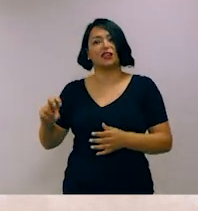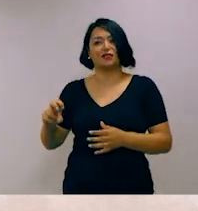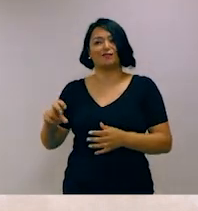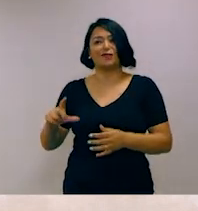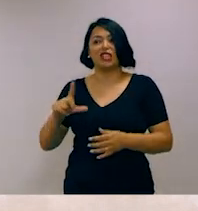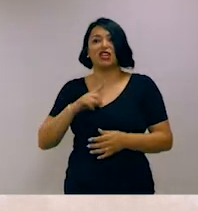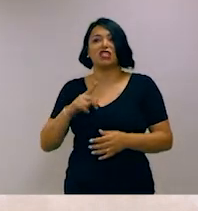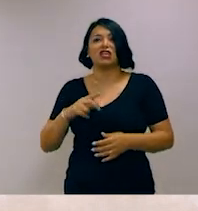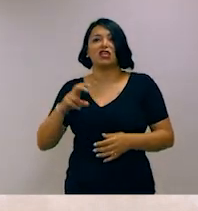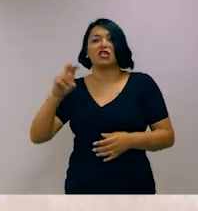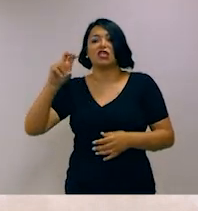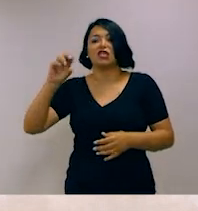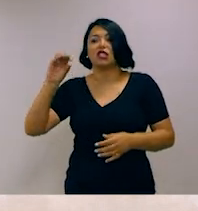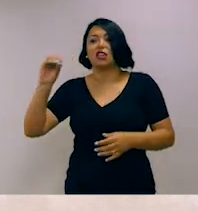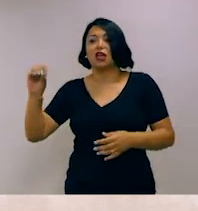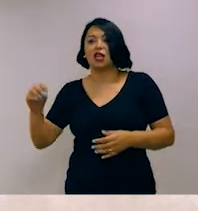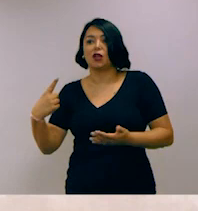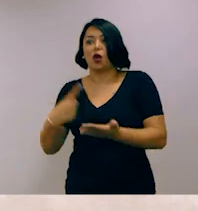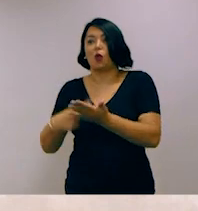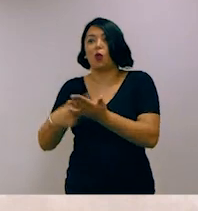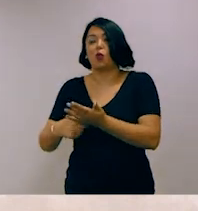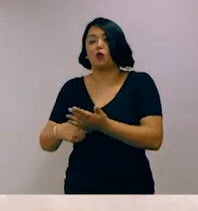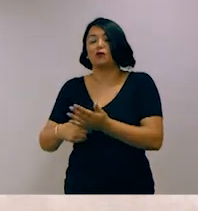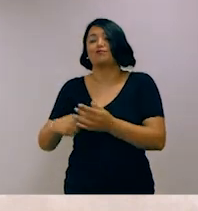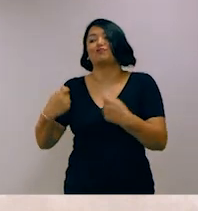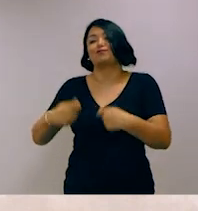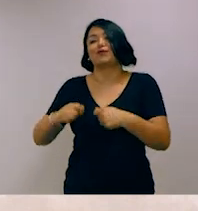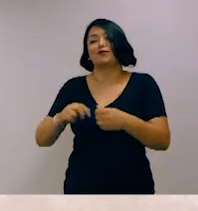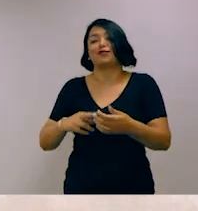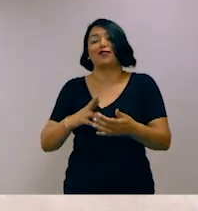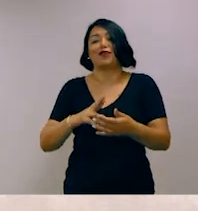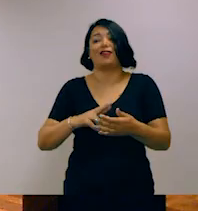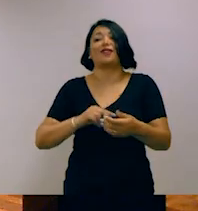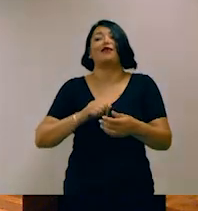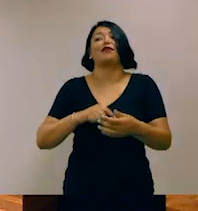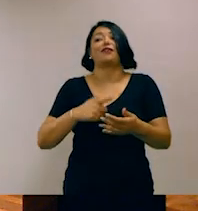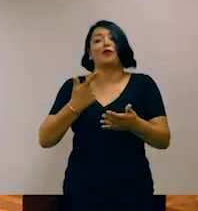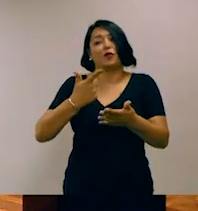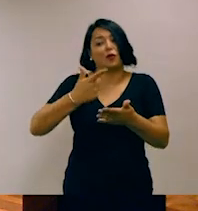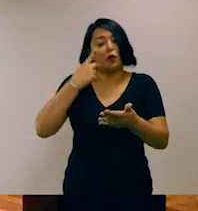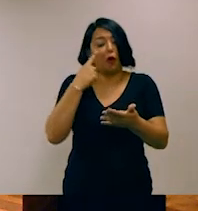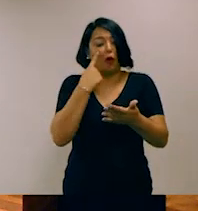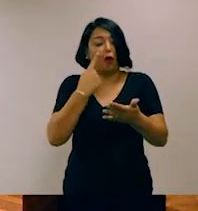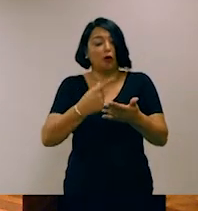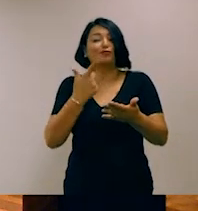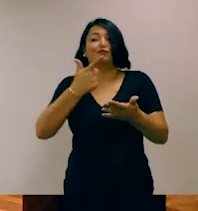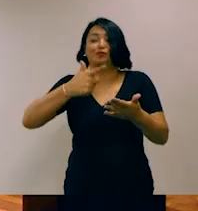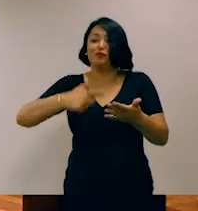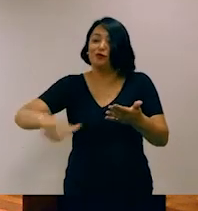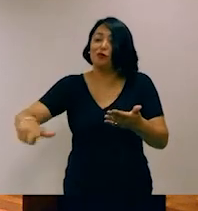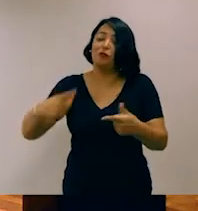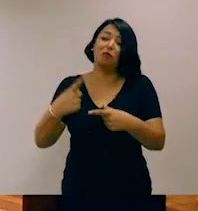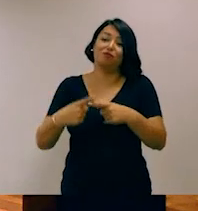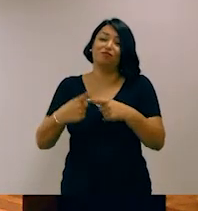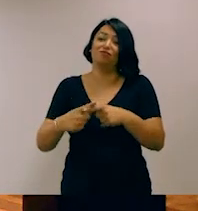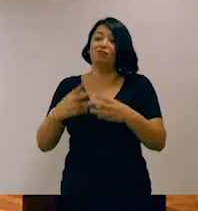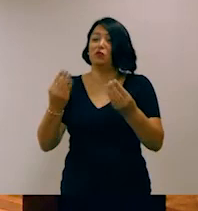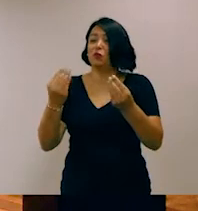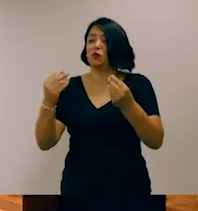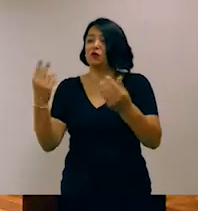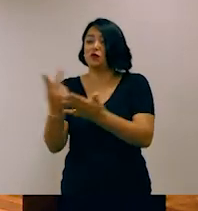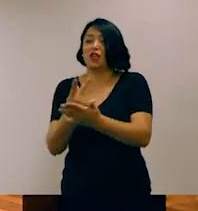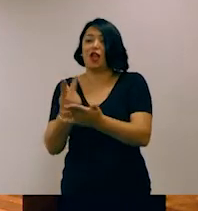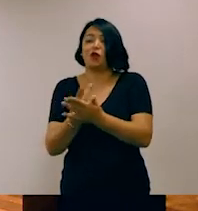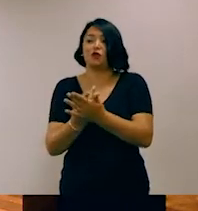about 500 rectifying rulings a year. And so the tendency was